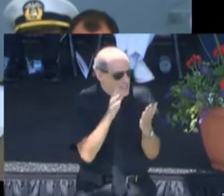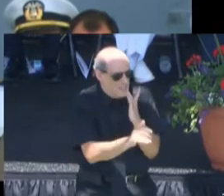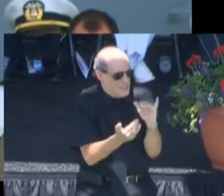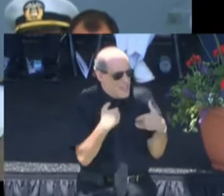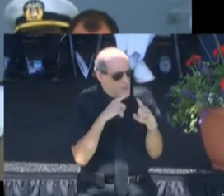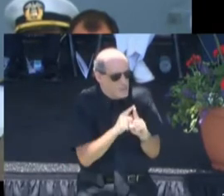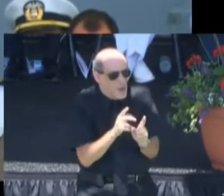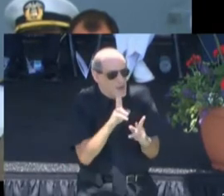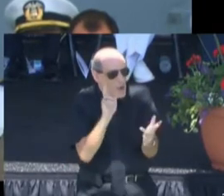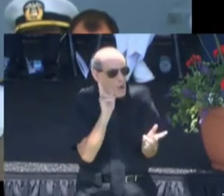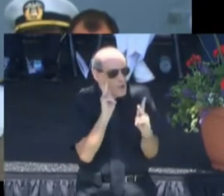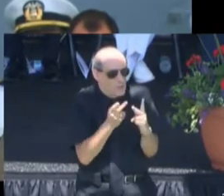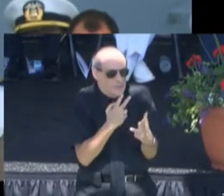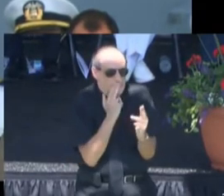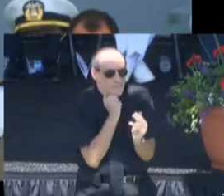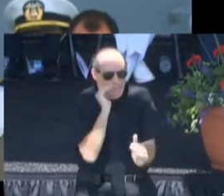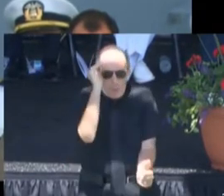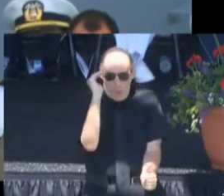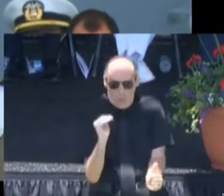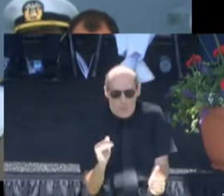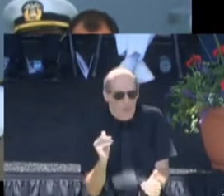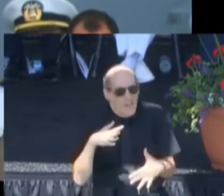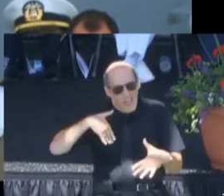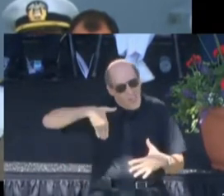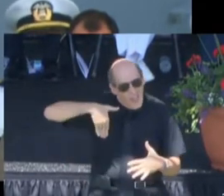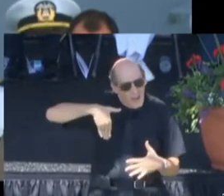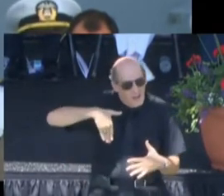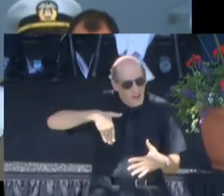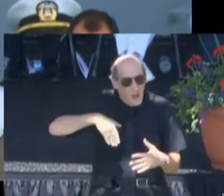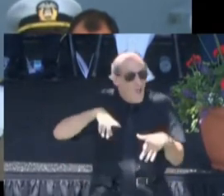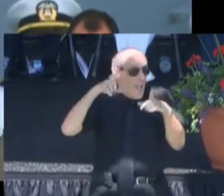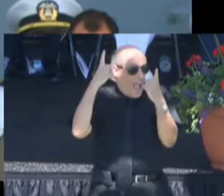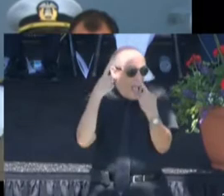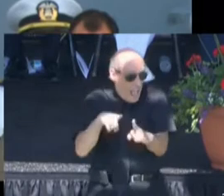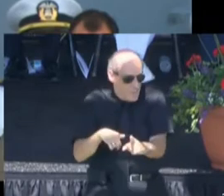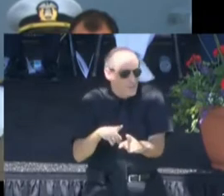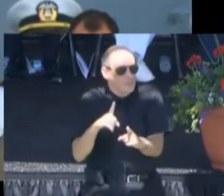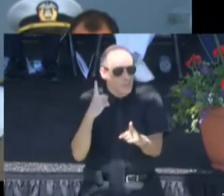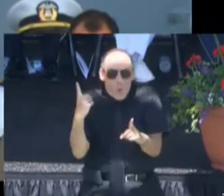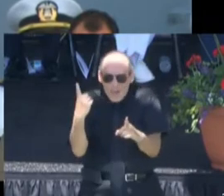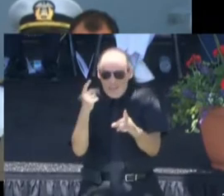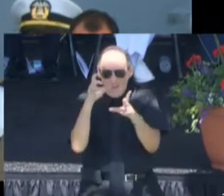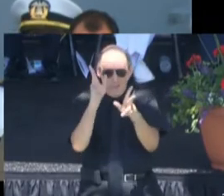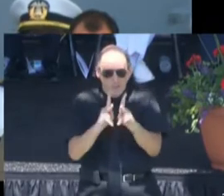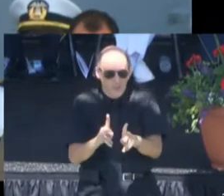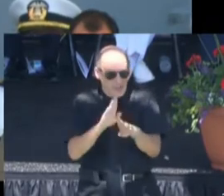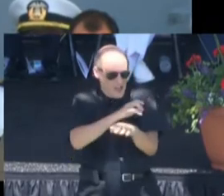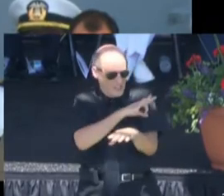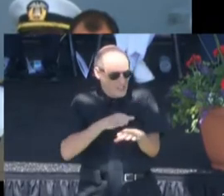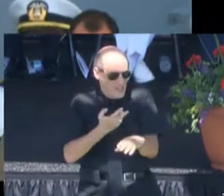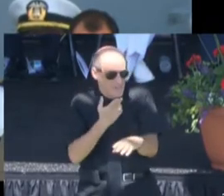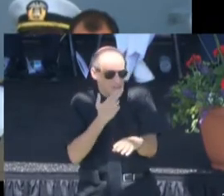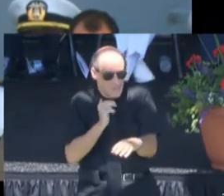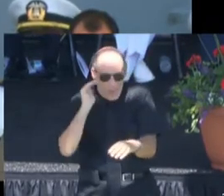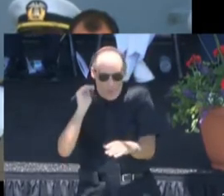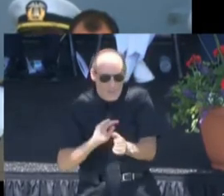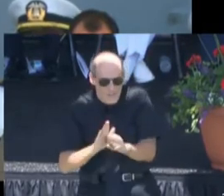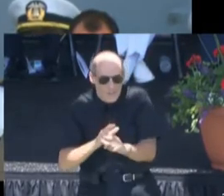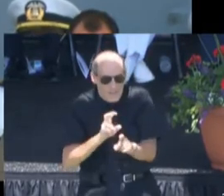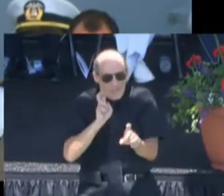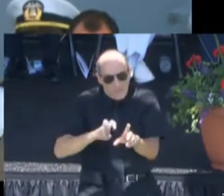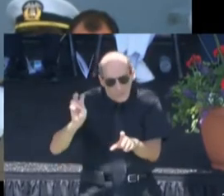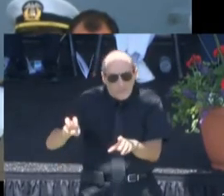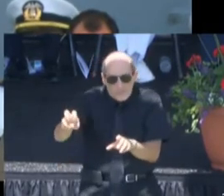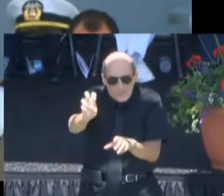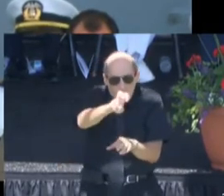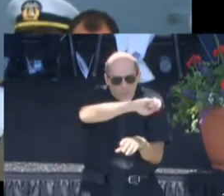anybody small enough to get in there. So apparently the Navy has a civilian guy, like one guy who's small enough. And this guy travels from ship to ship to ship